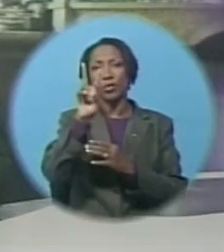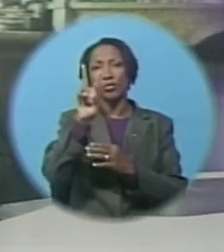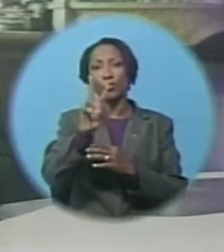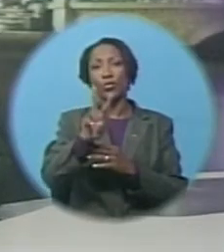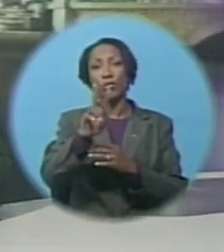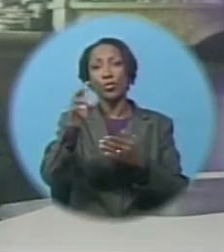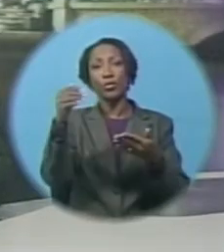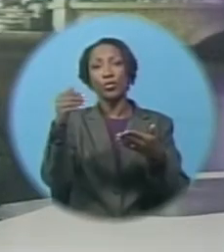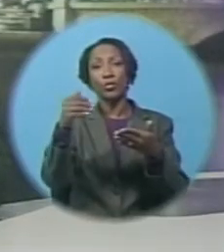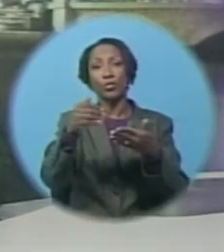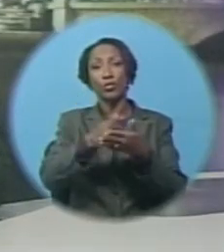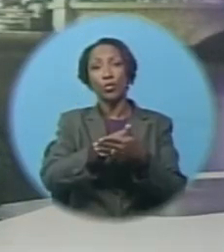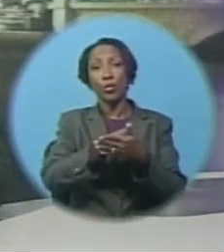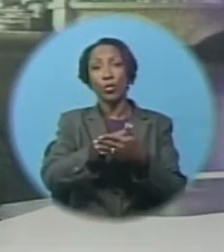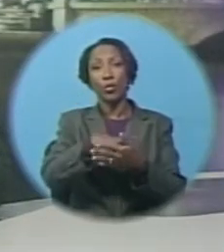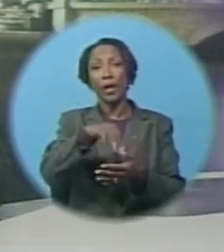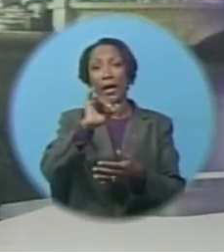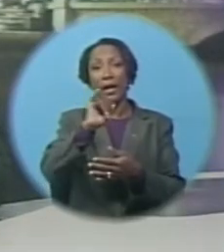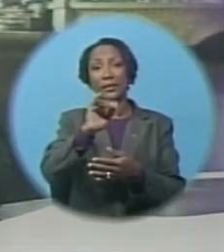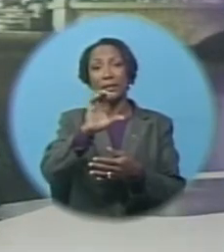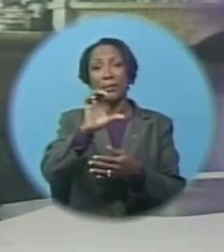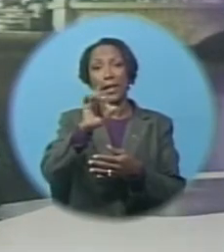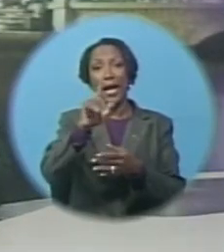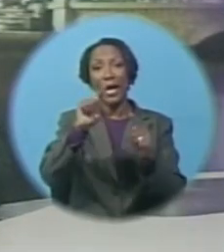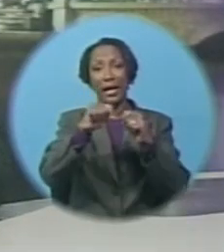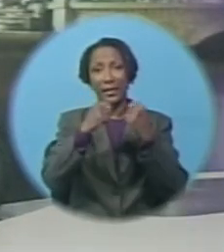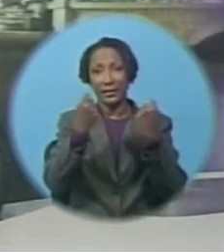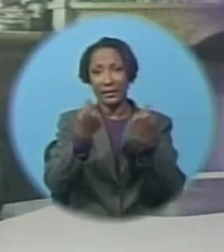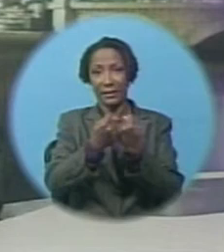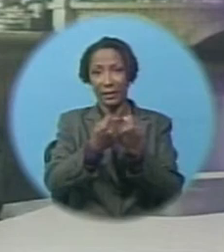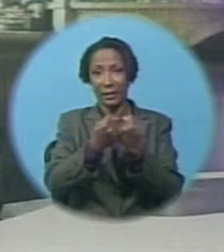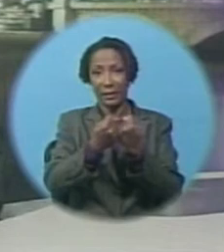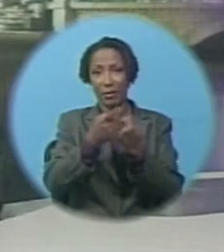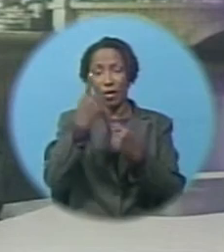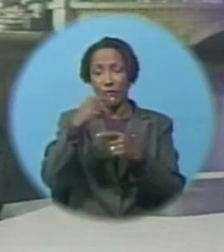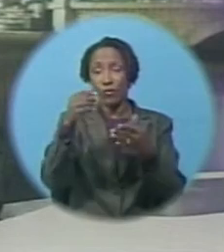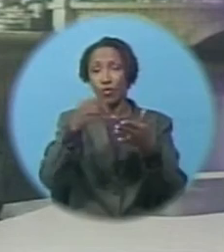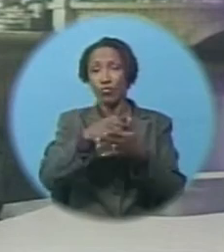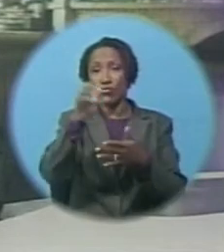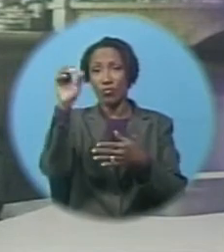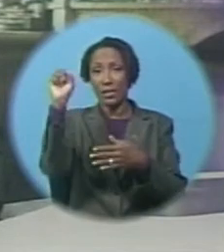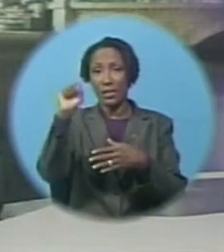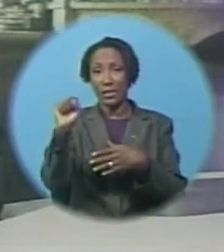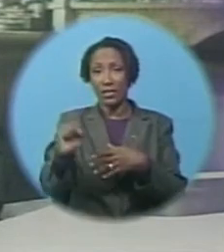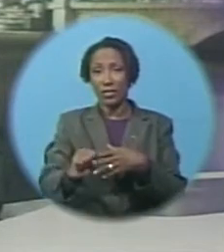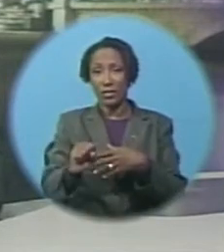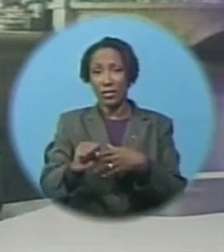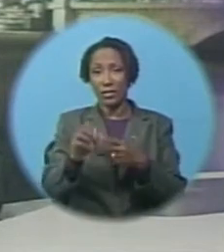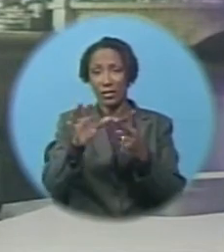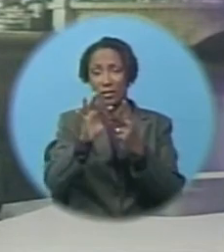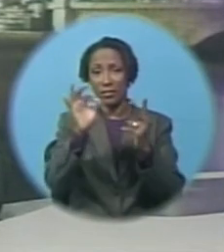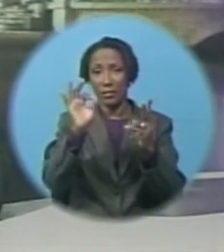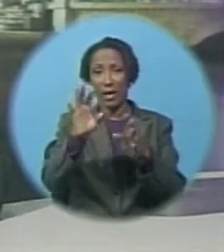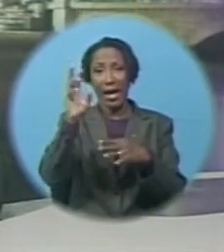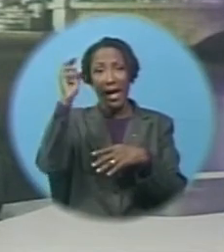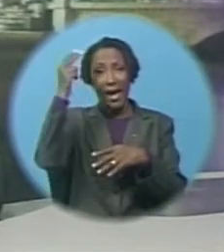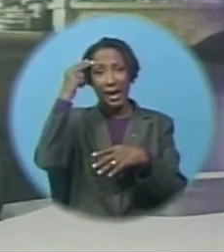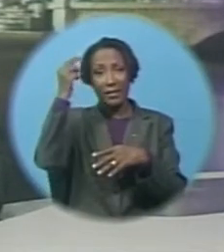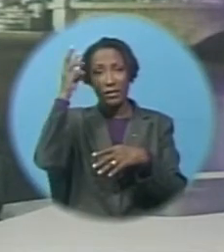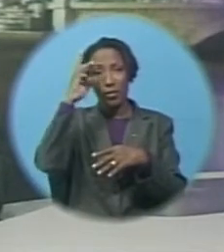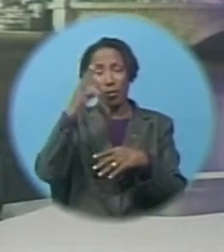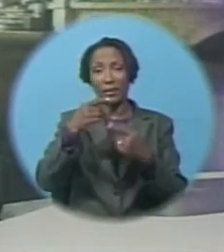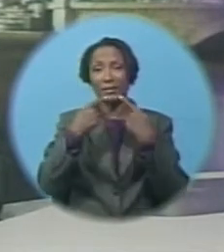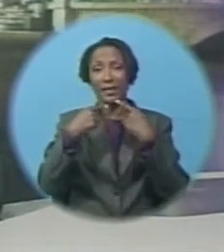the ICBL Barbados Pride team for the upcoming match of the new season. The chairman of selectors, Henderson Wallace, made the announcement